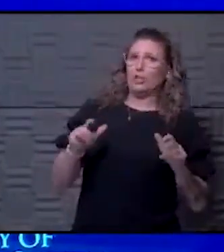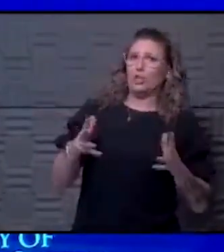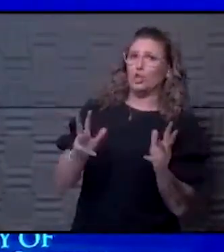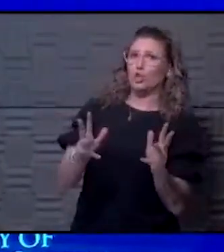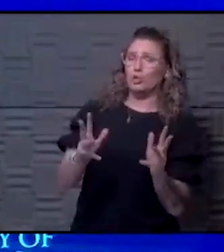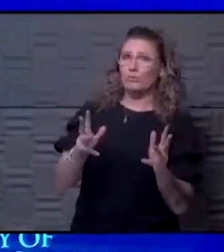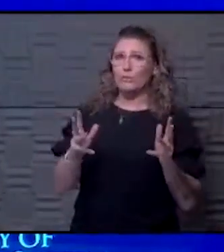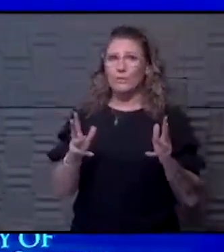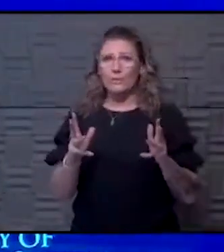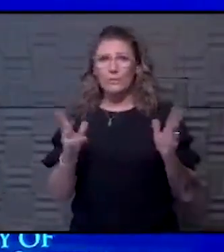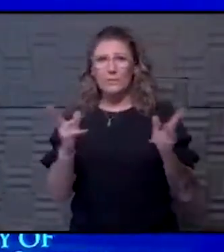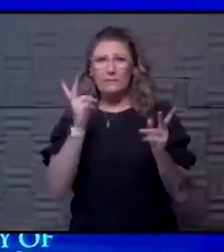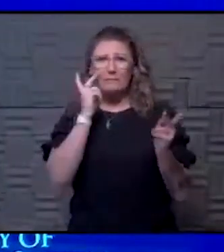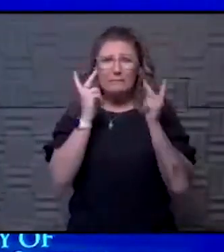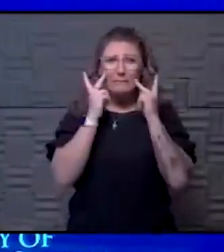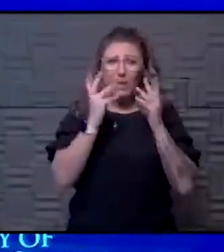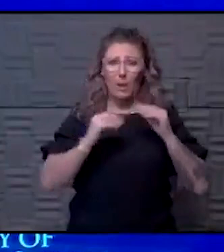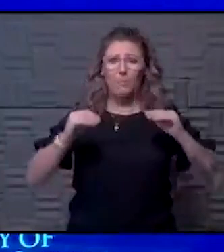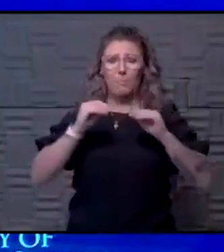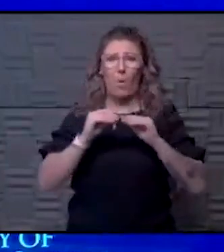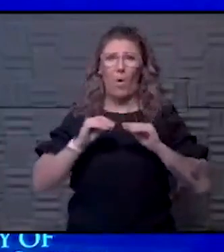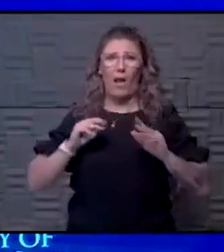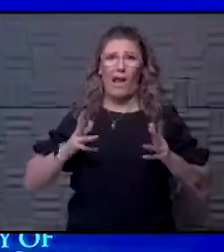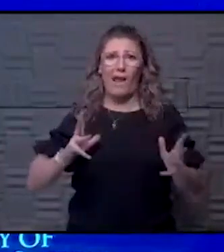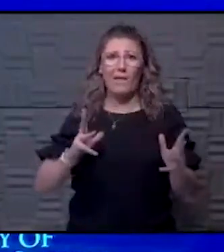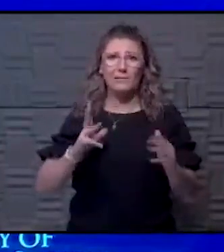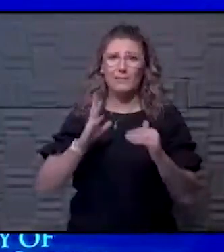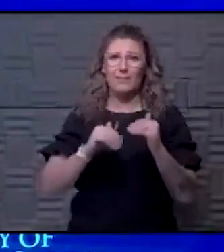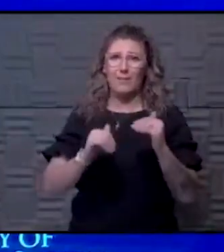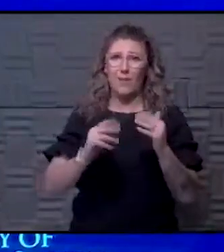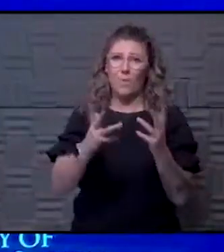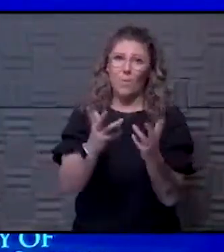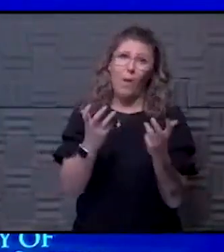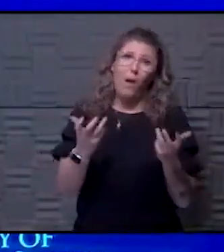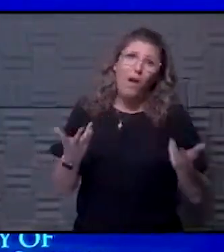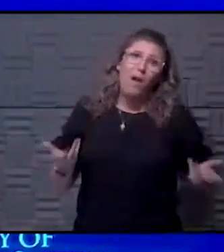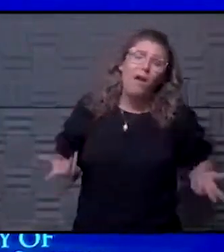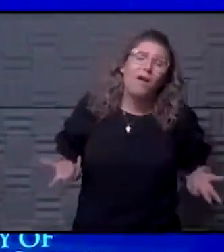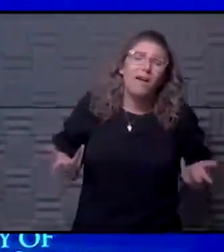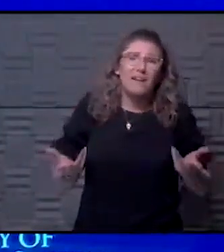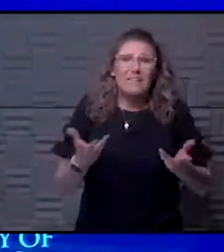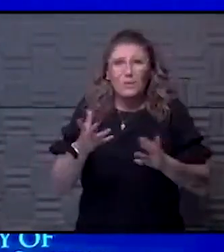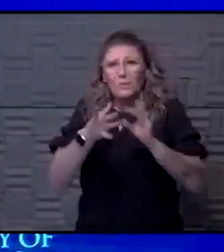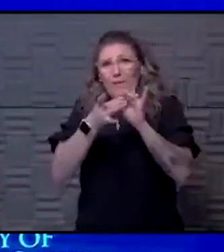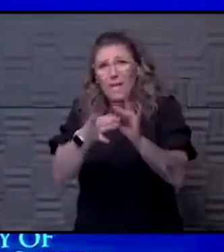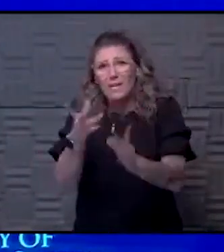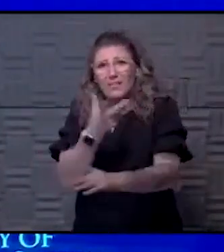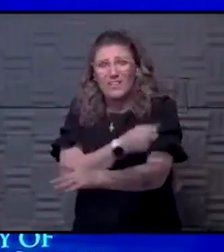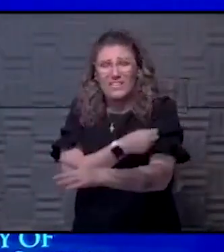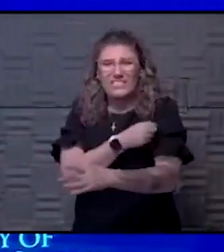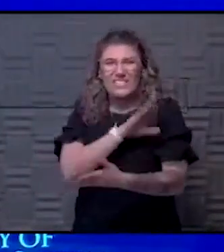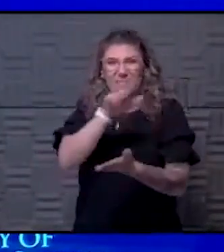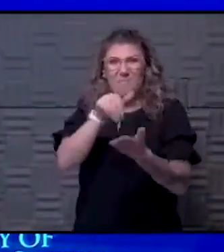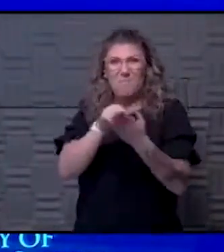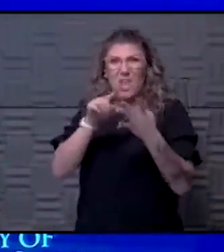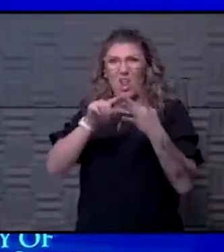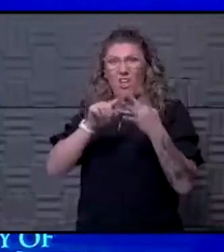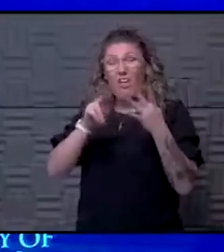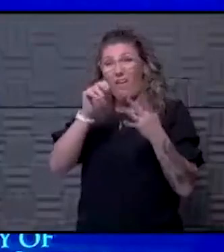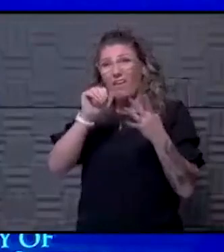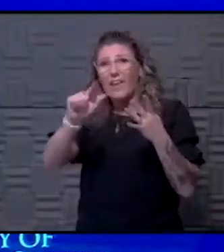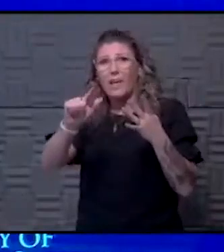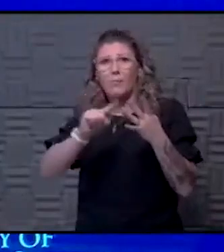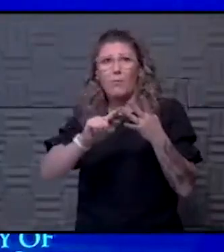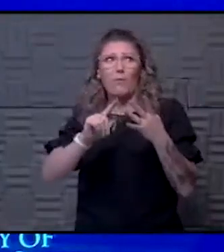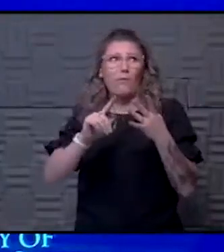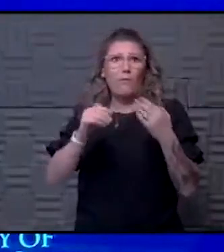that we're seeing more hesitancy than I would like. Around the vaccine. The idea that we're in mid-April and we have more vaccine than we have